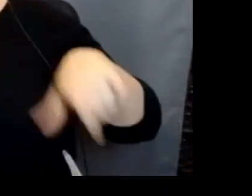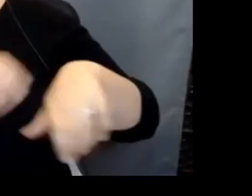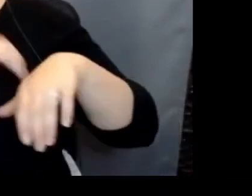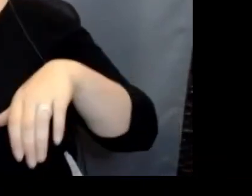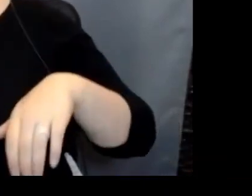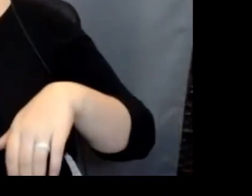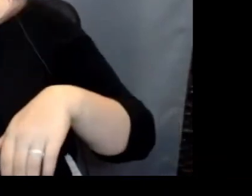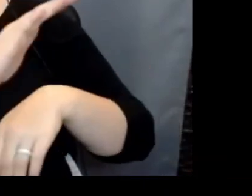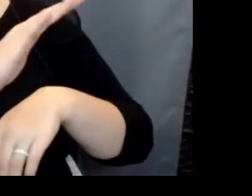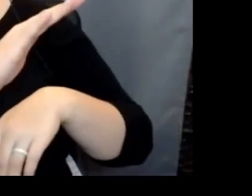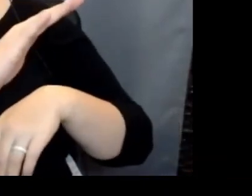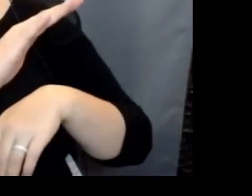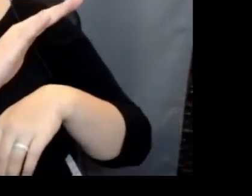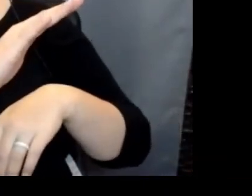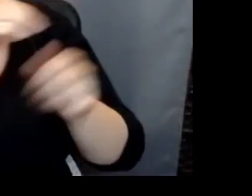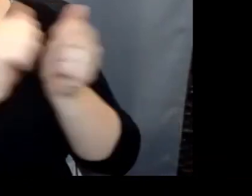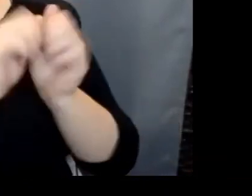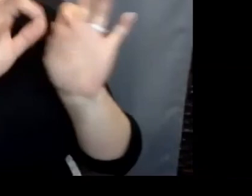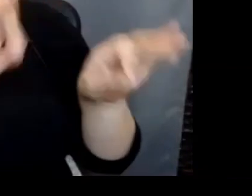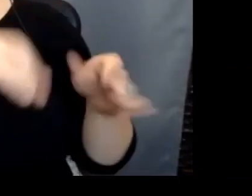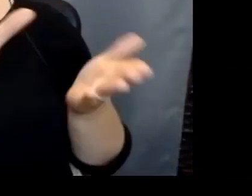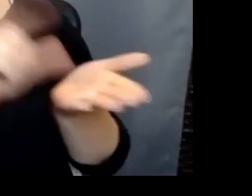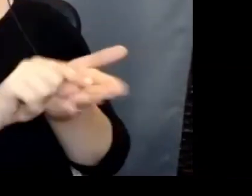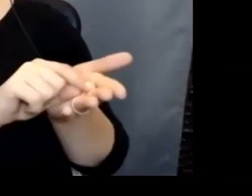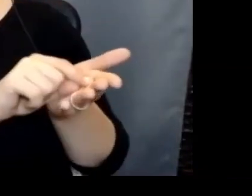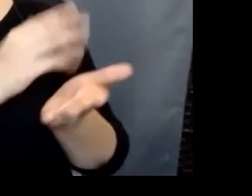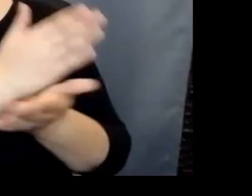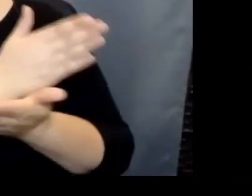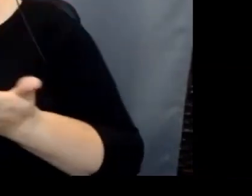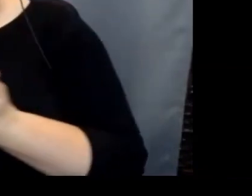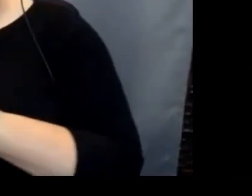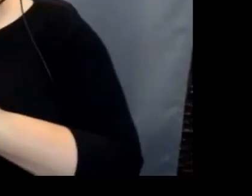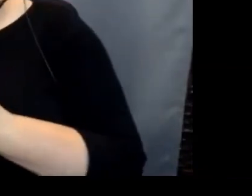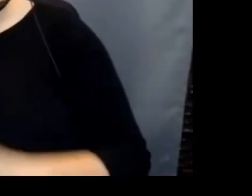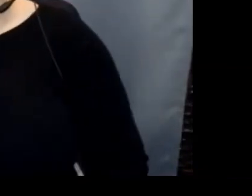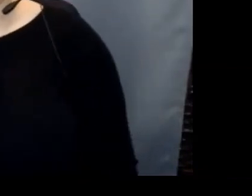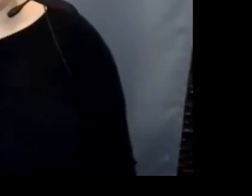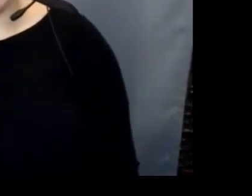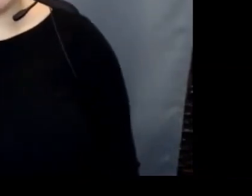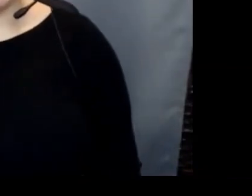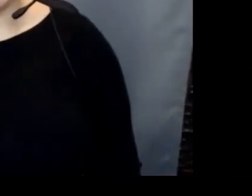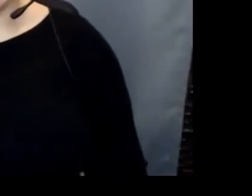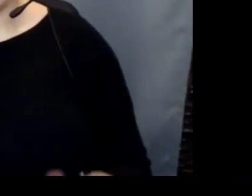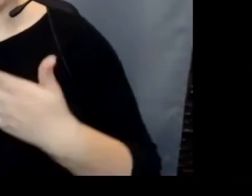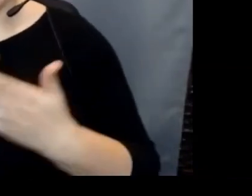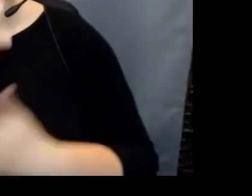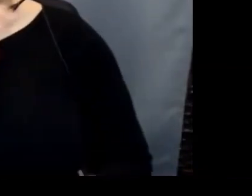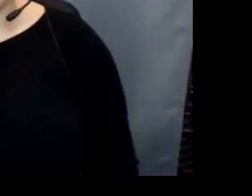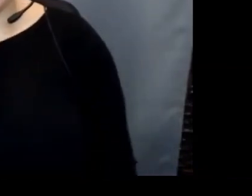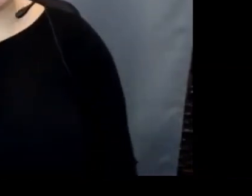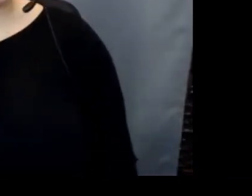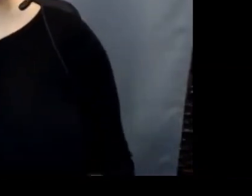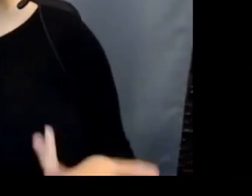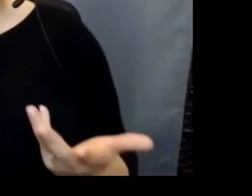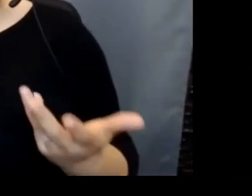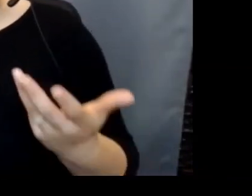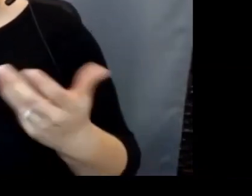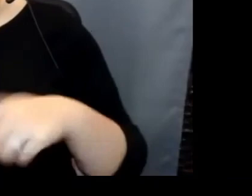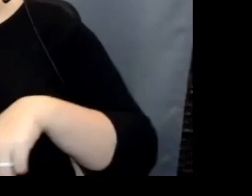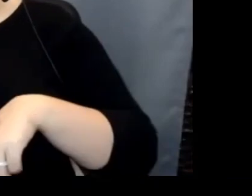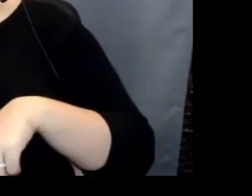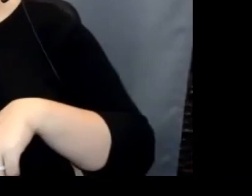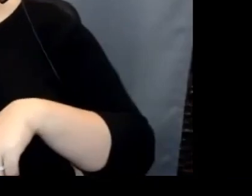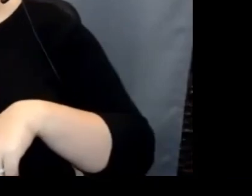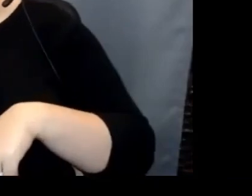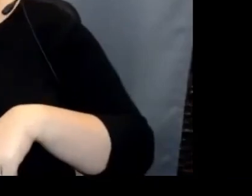with a contribution form, and then also through the EFT transfer. Can you tell us the time frame to allow for, if you're